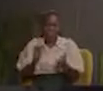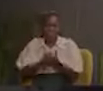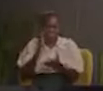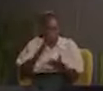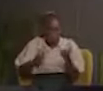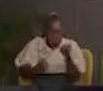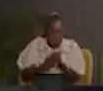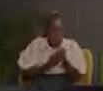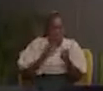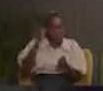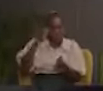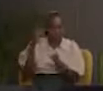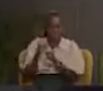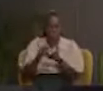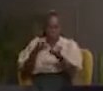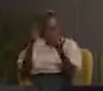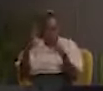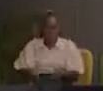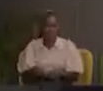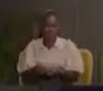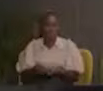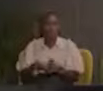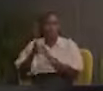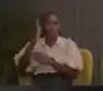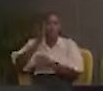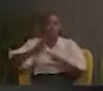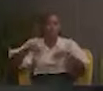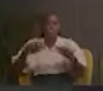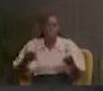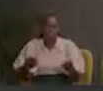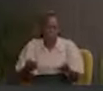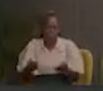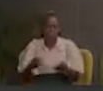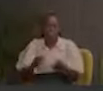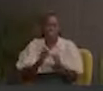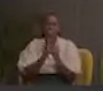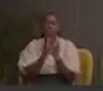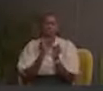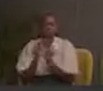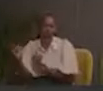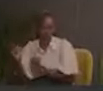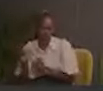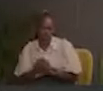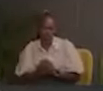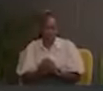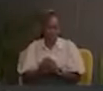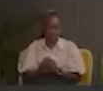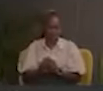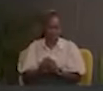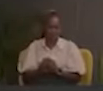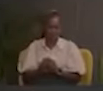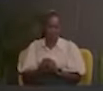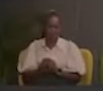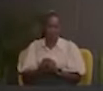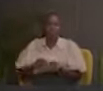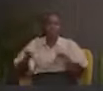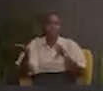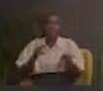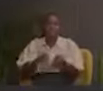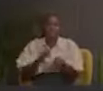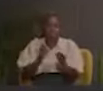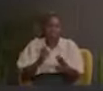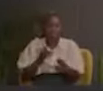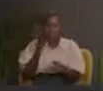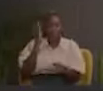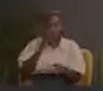word coming to pass. So God will give you audacious instructions and act as if there will not be mountains on the